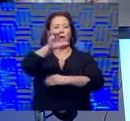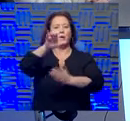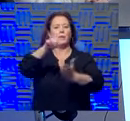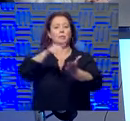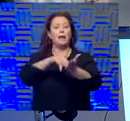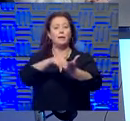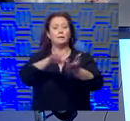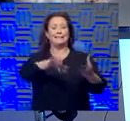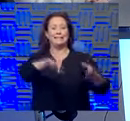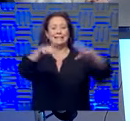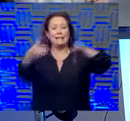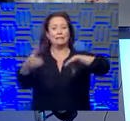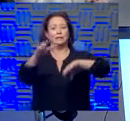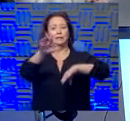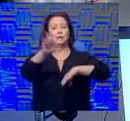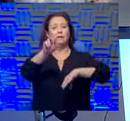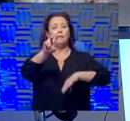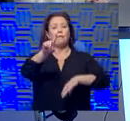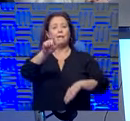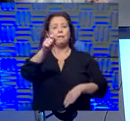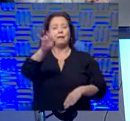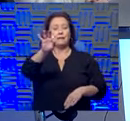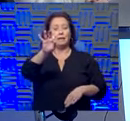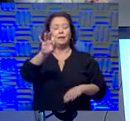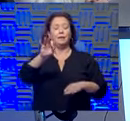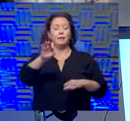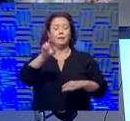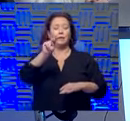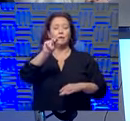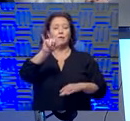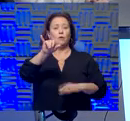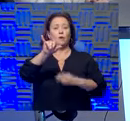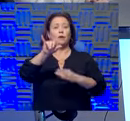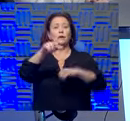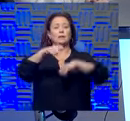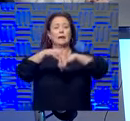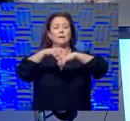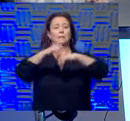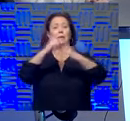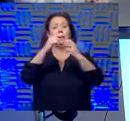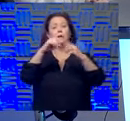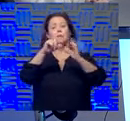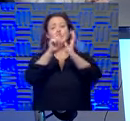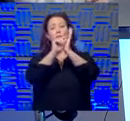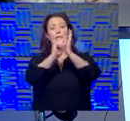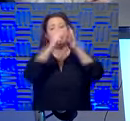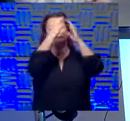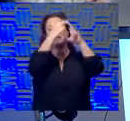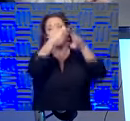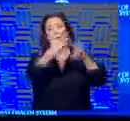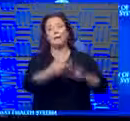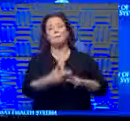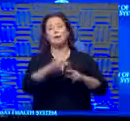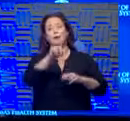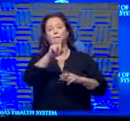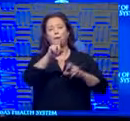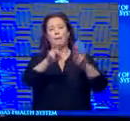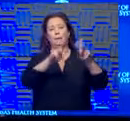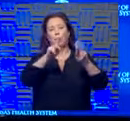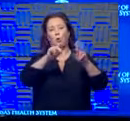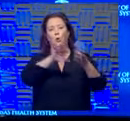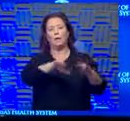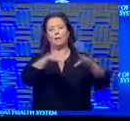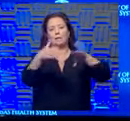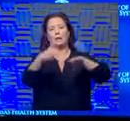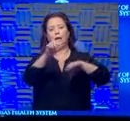and the New York Times on Sunday published the names of 100,000 people who had died of COVID-19. A